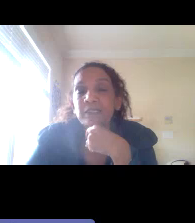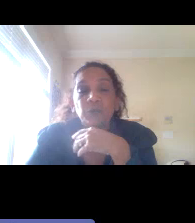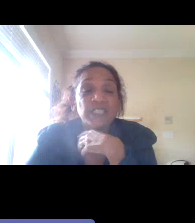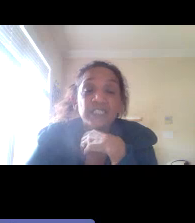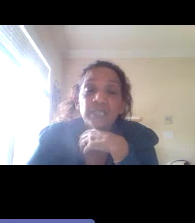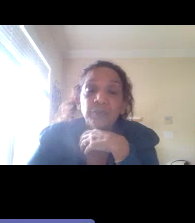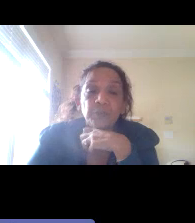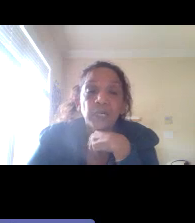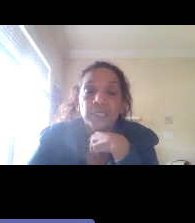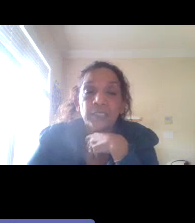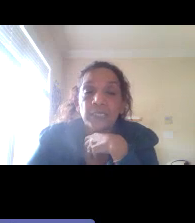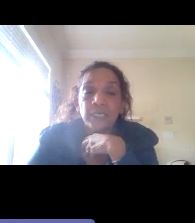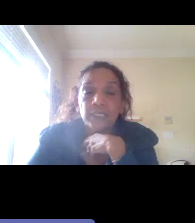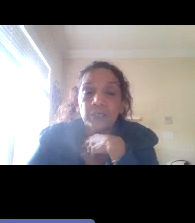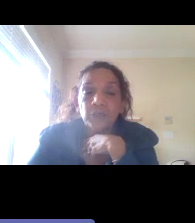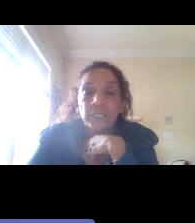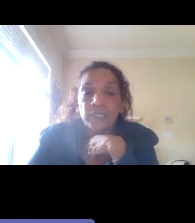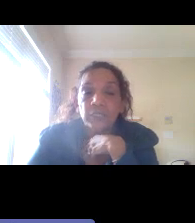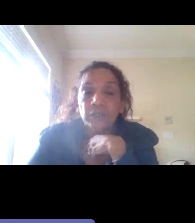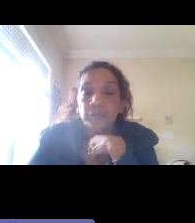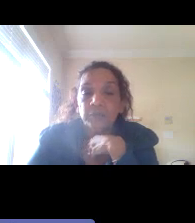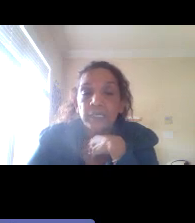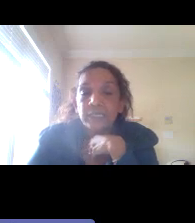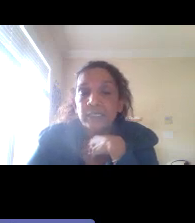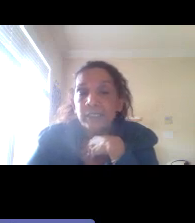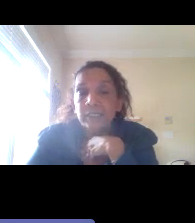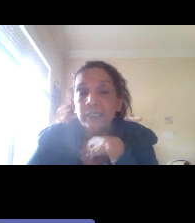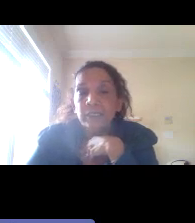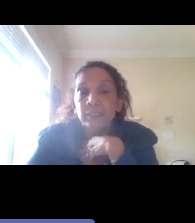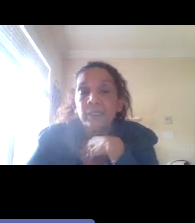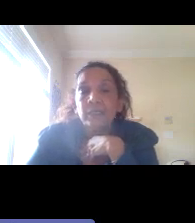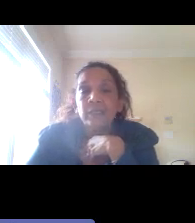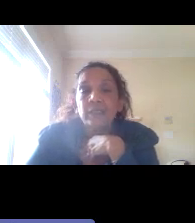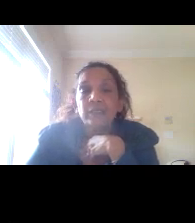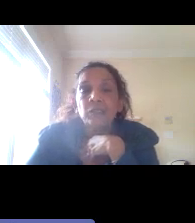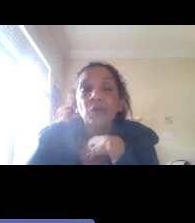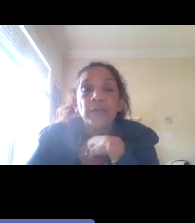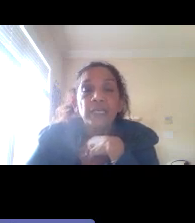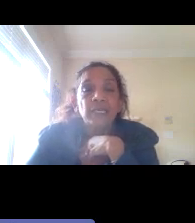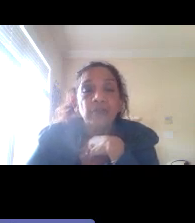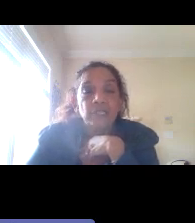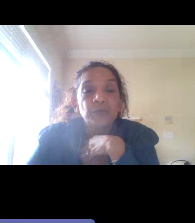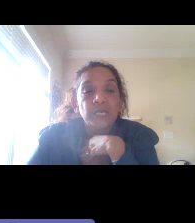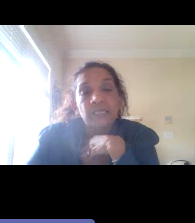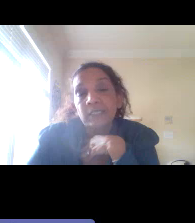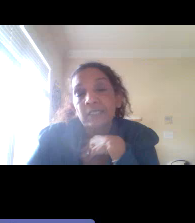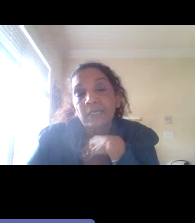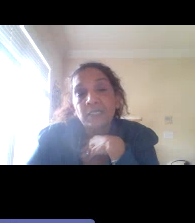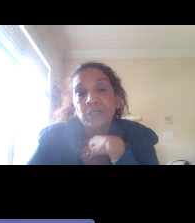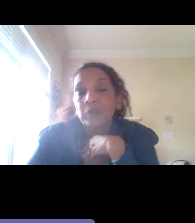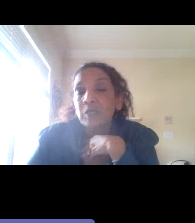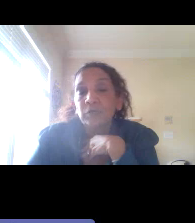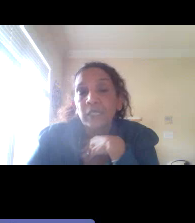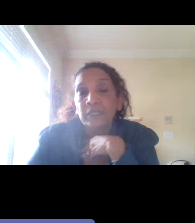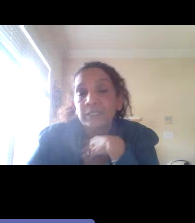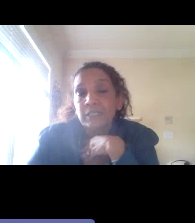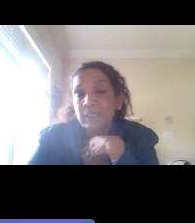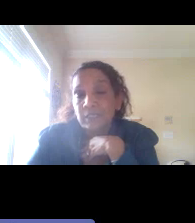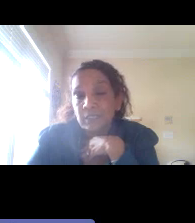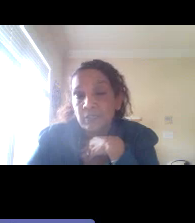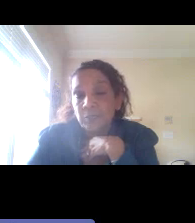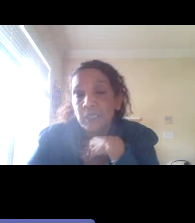Yes, so these are some of the policy that I just wanted to include, but like I said, there are so many, and when you take that class, you will know